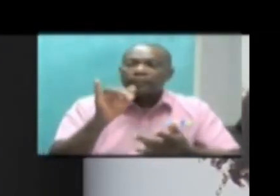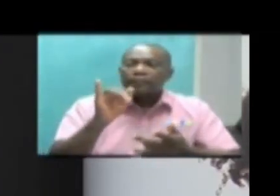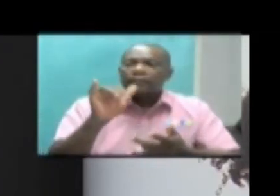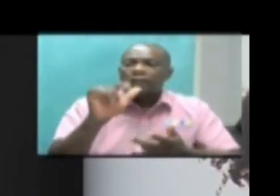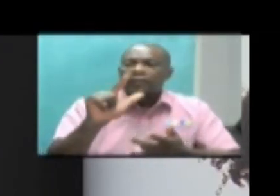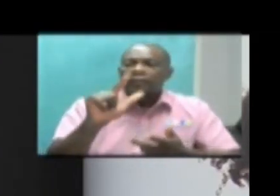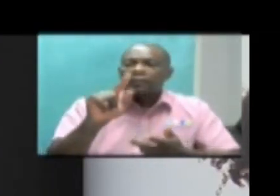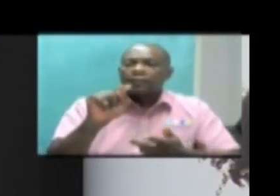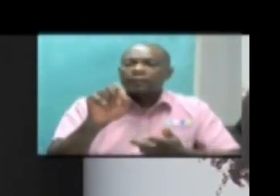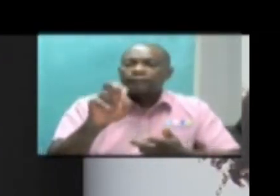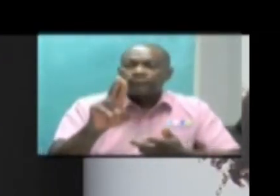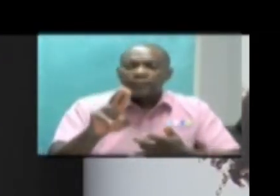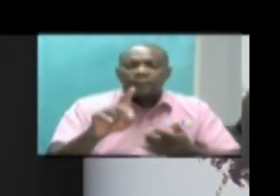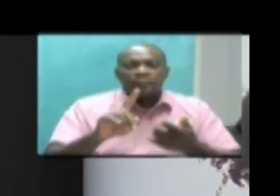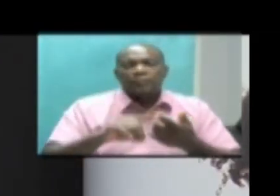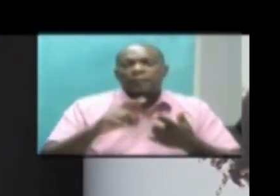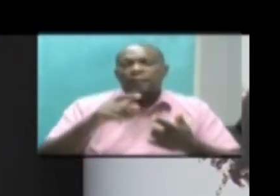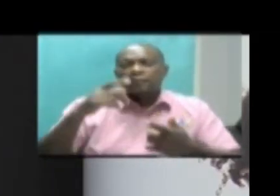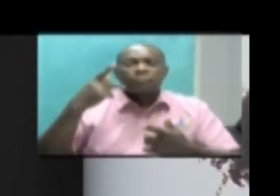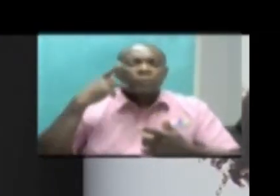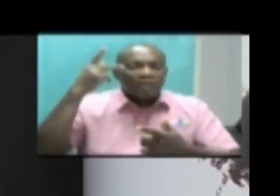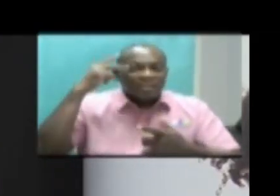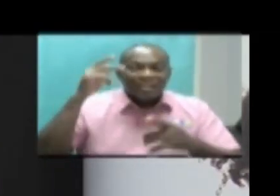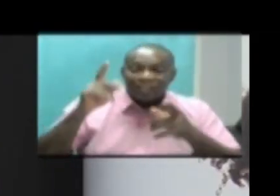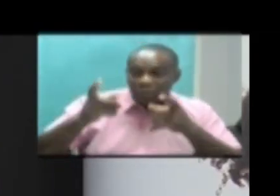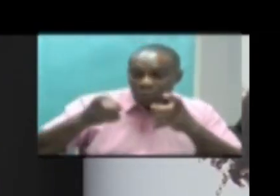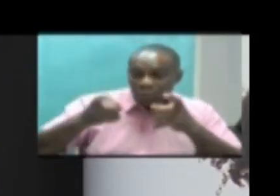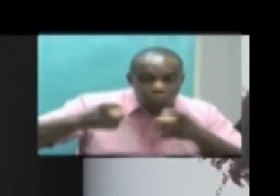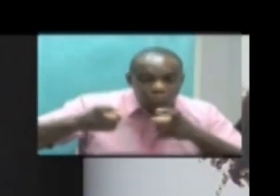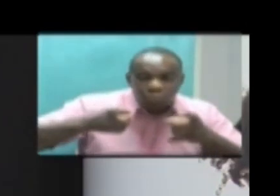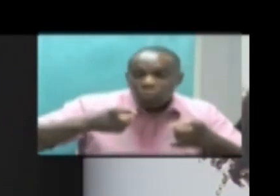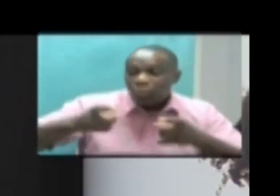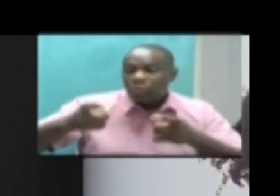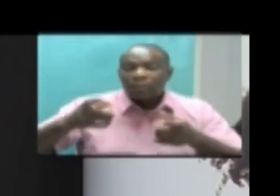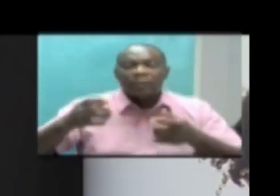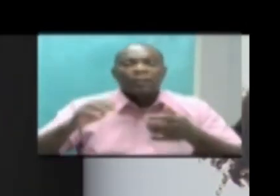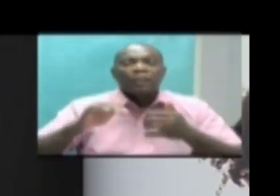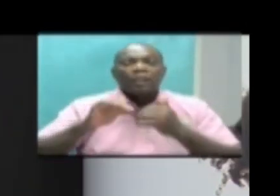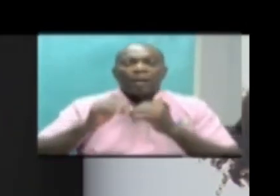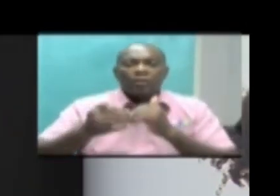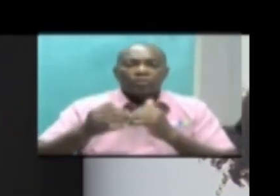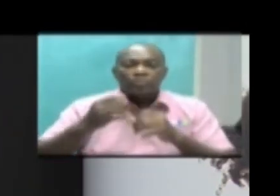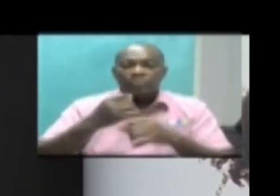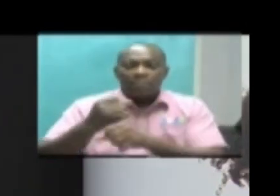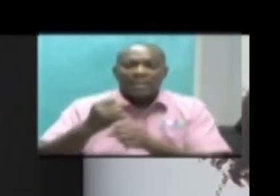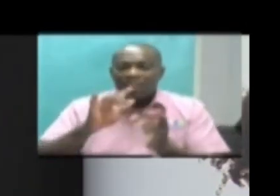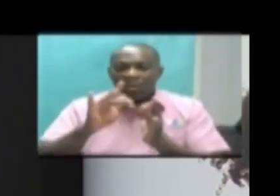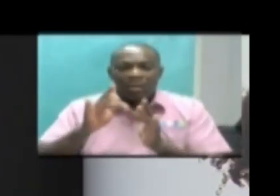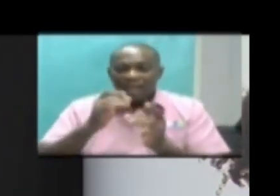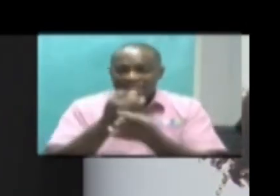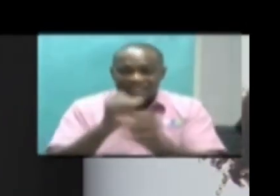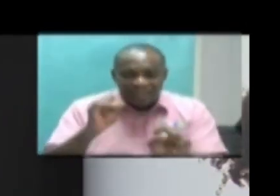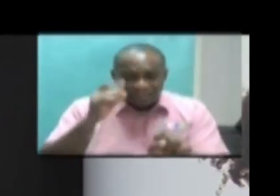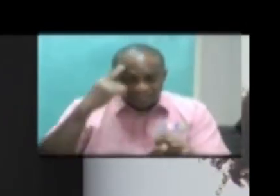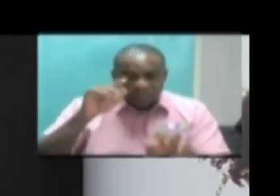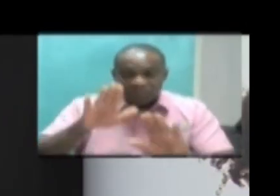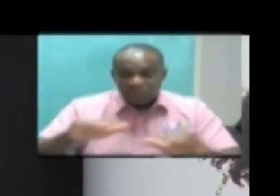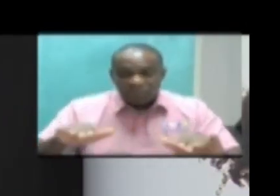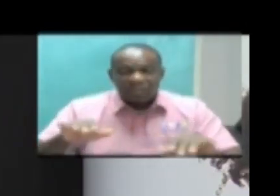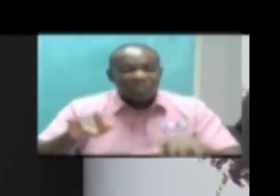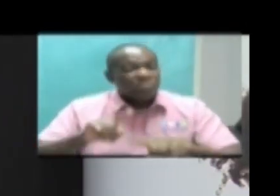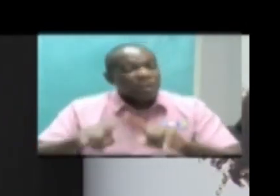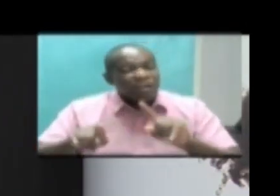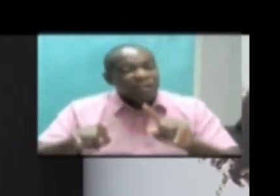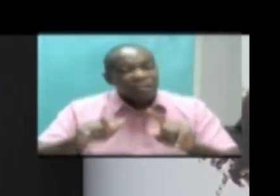CyberSafe. What we're asking parents to do is doesn't cost anything. We're asking our parents